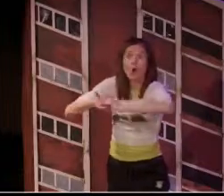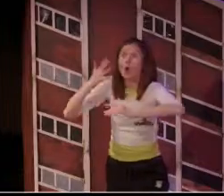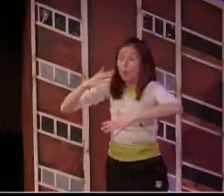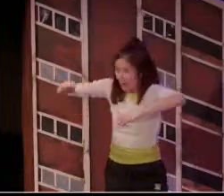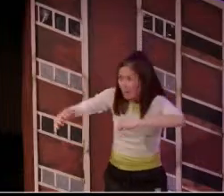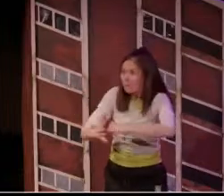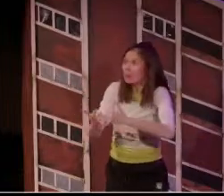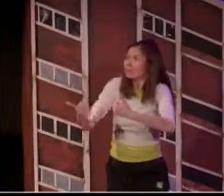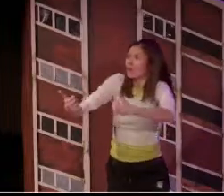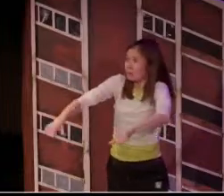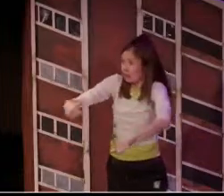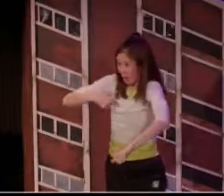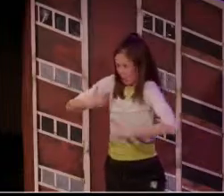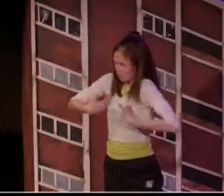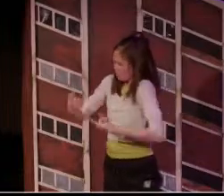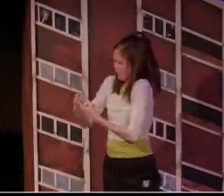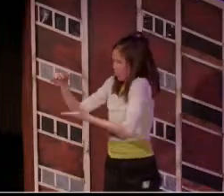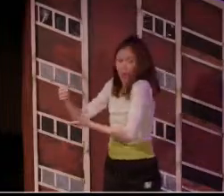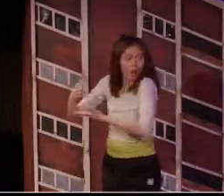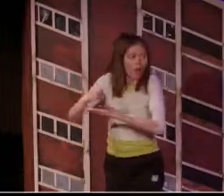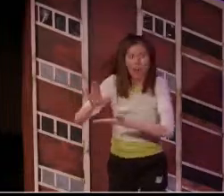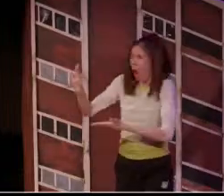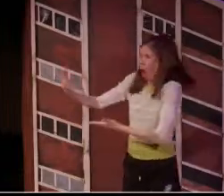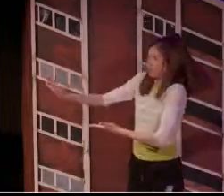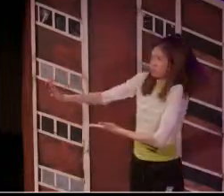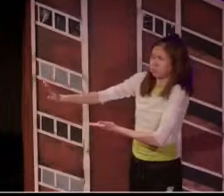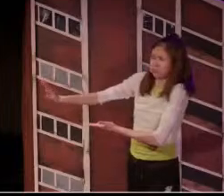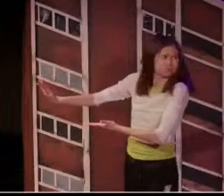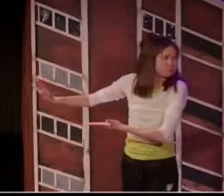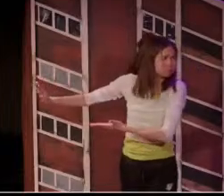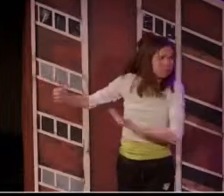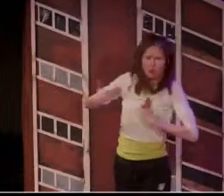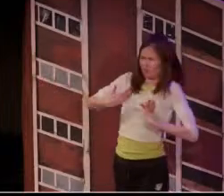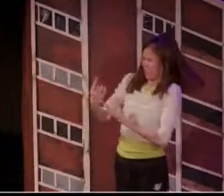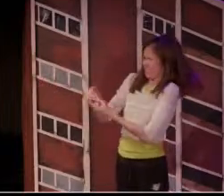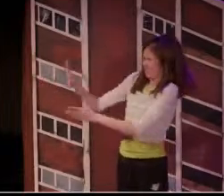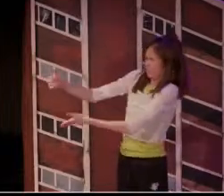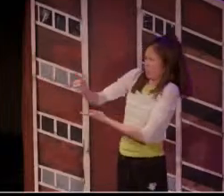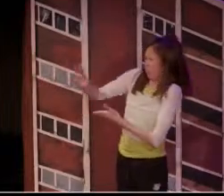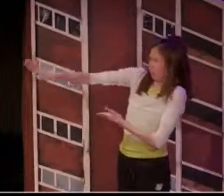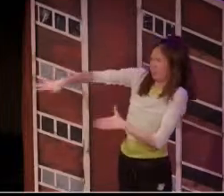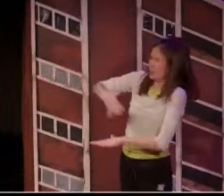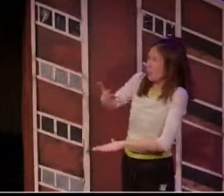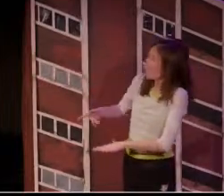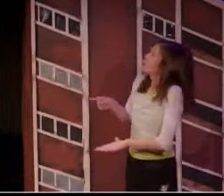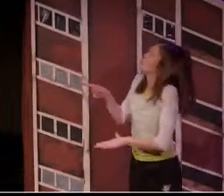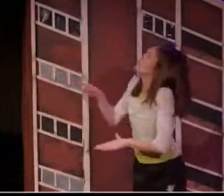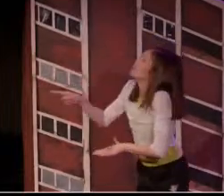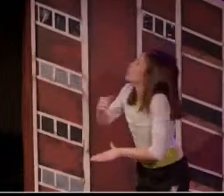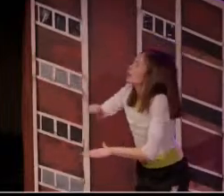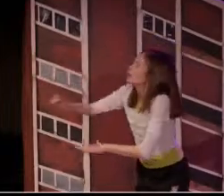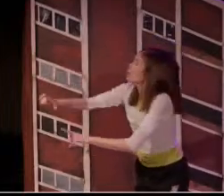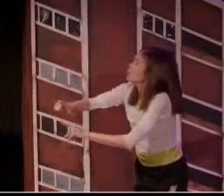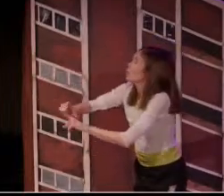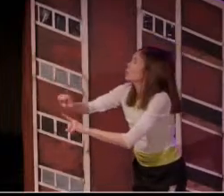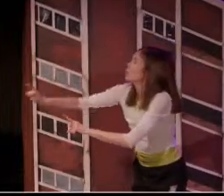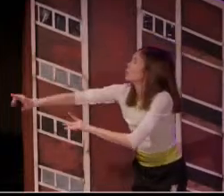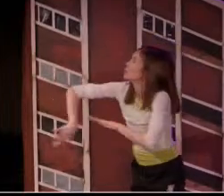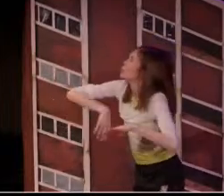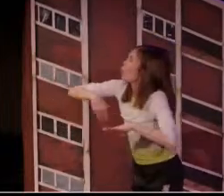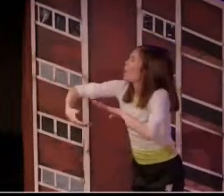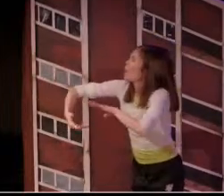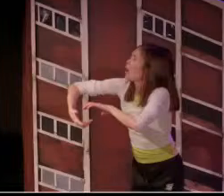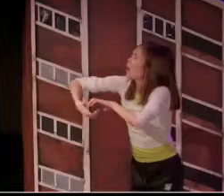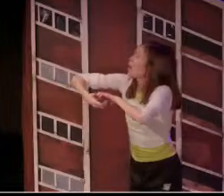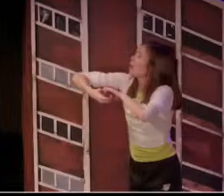his. Oh, her dowry is the virtue of her soul. Upon a death, I shall inherit